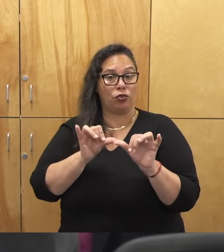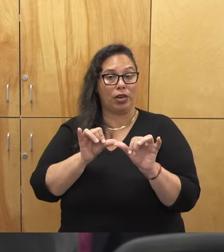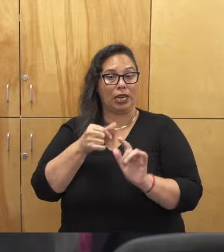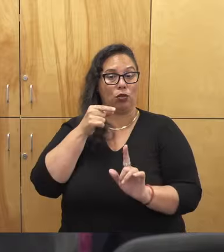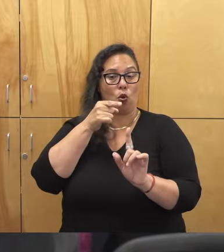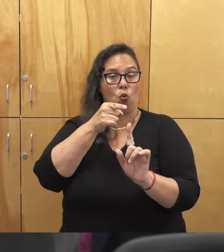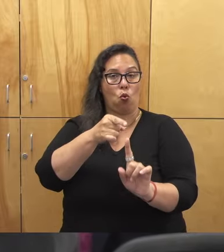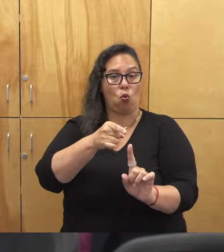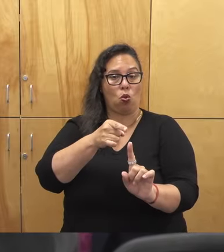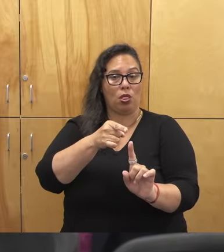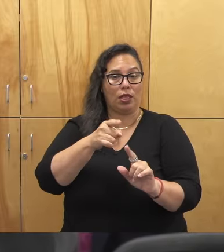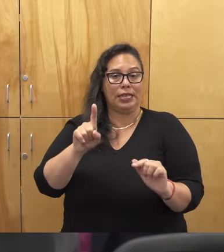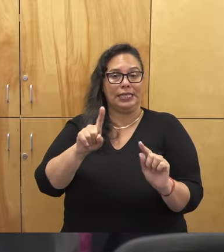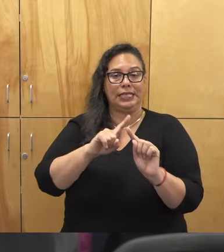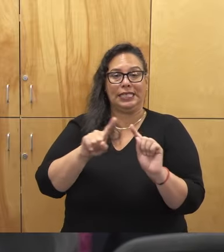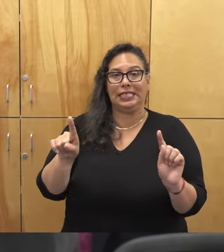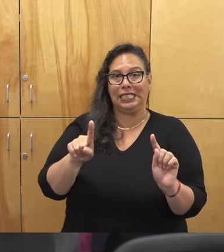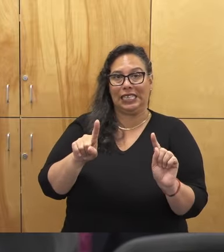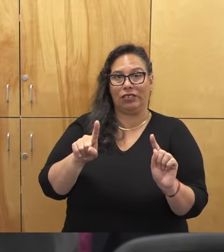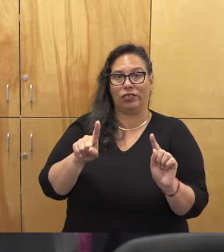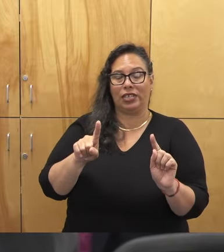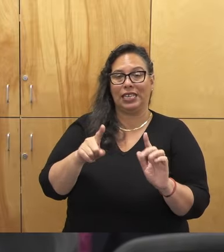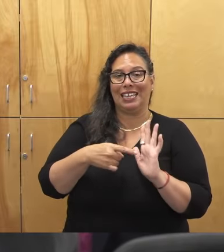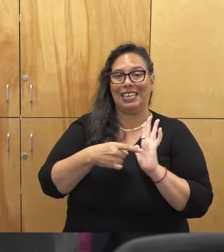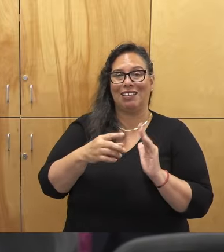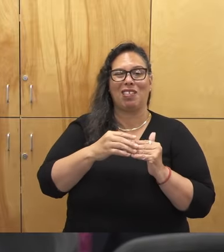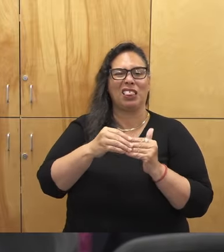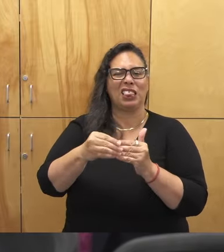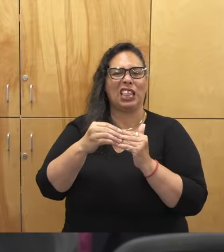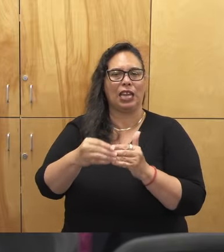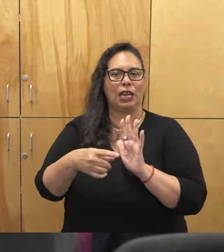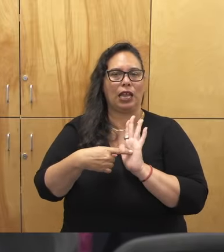goal, it's different leading indicators that we've